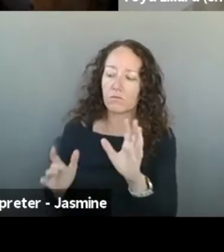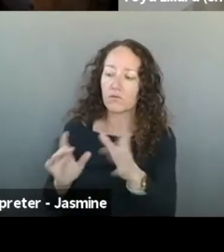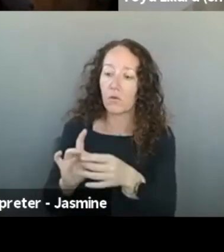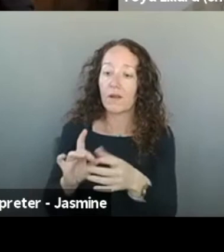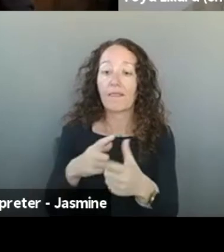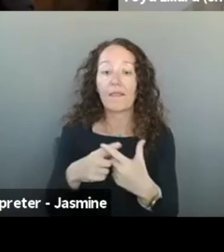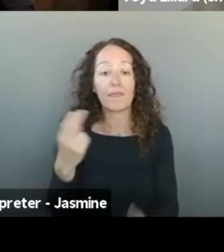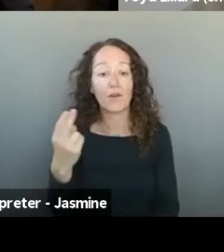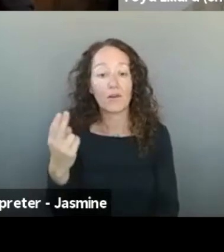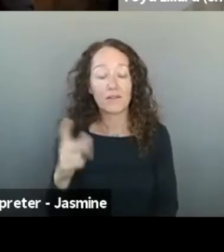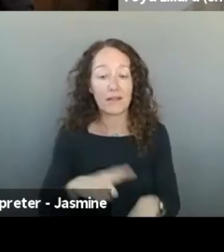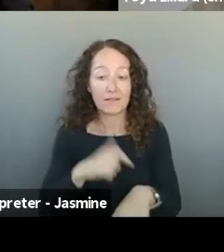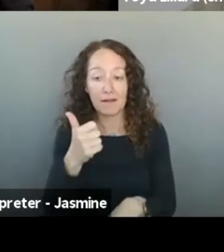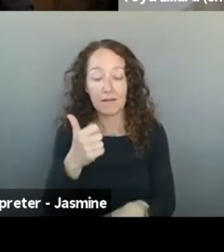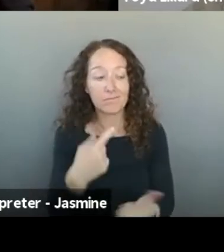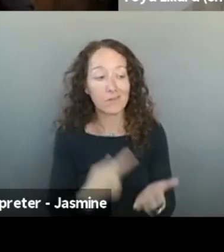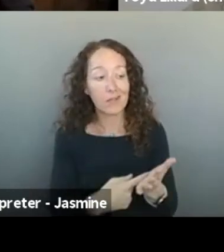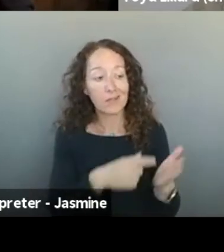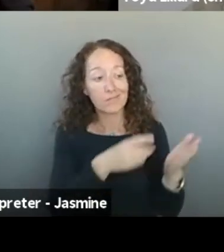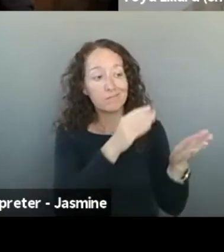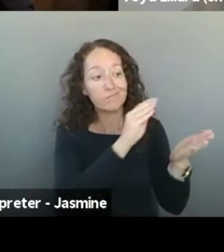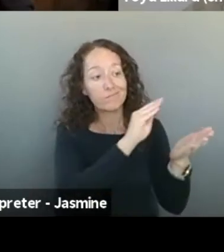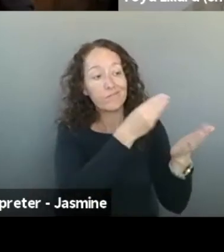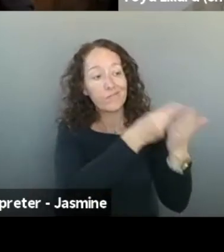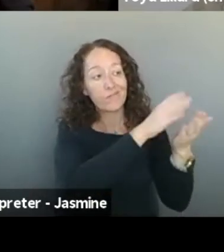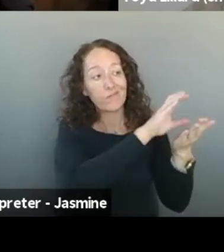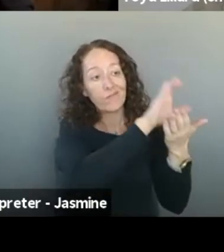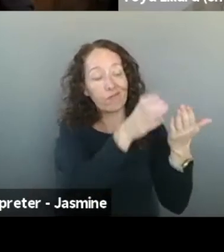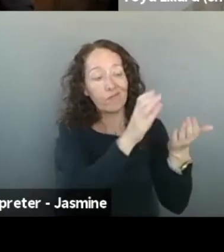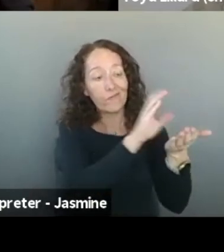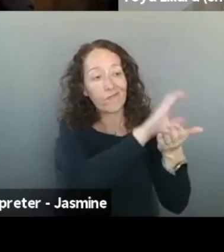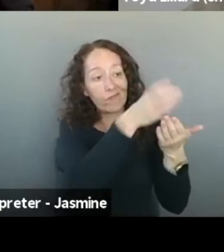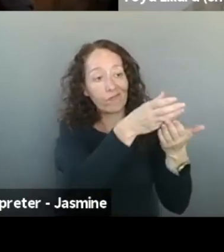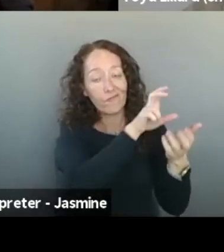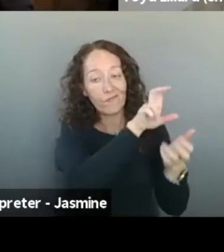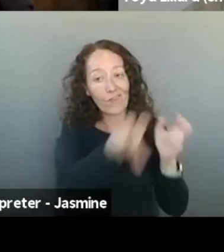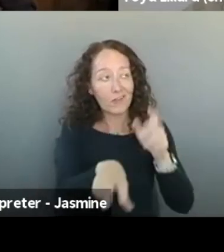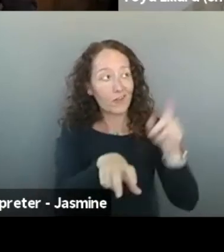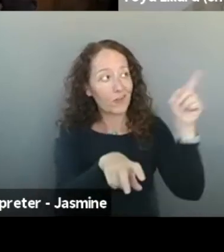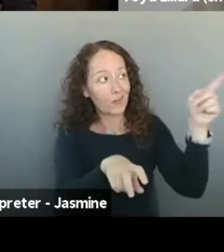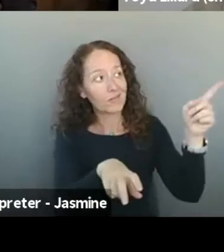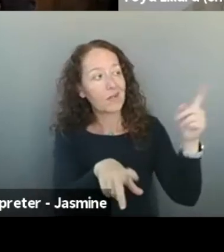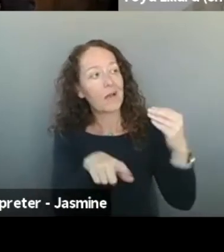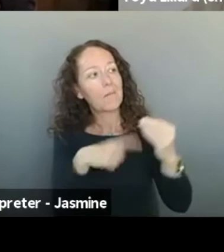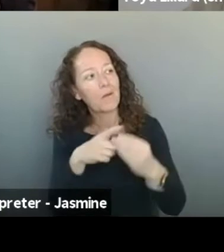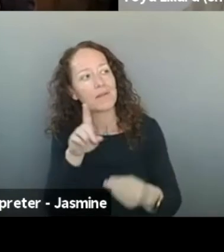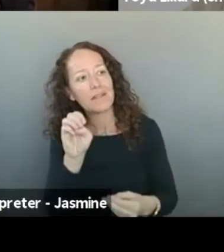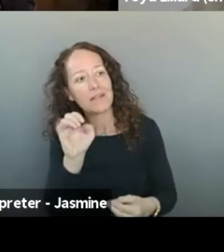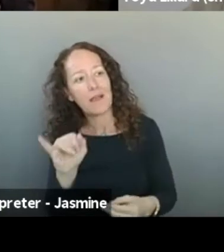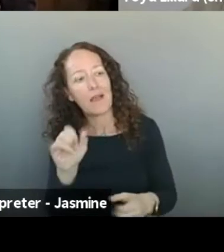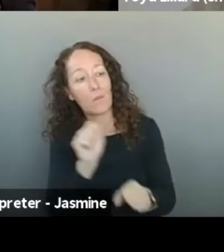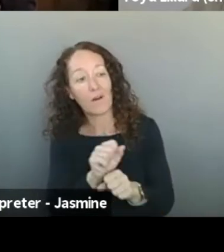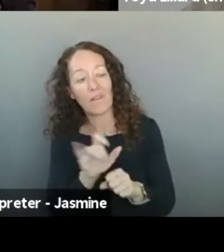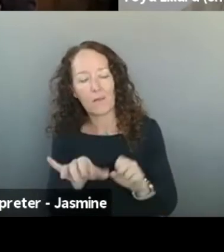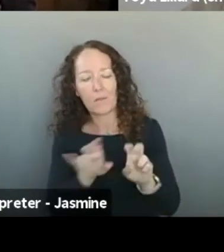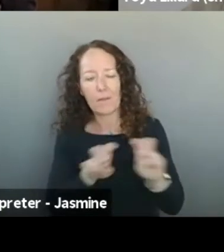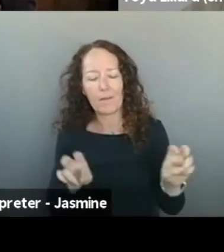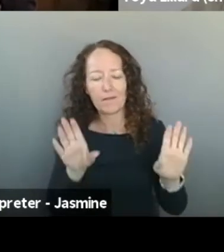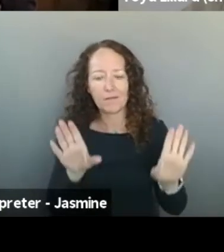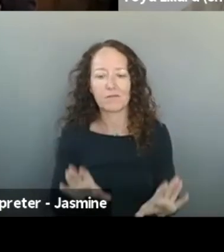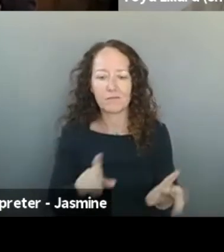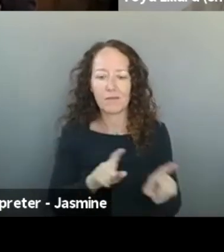Talking to Funders about DEI work, another excellent panel. And at 4 p.m., Building an Intentional Classroom, Trans